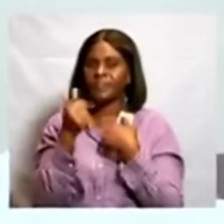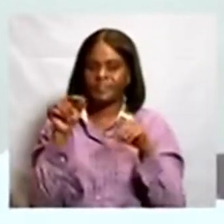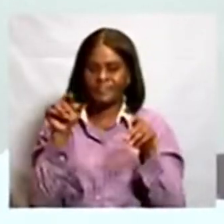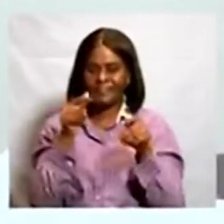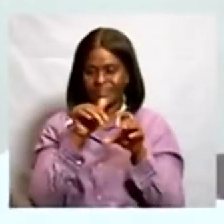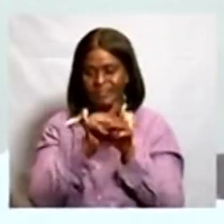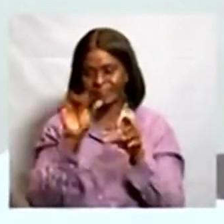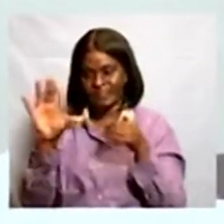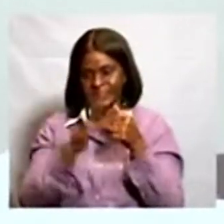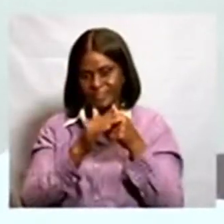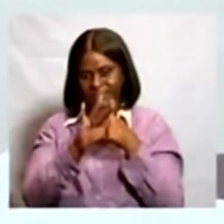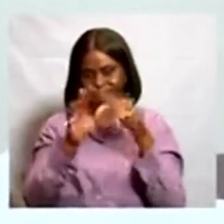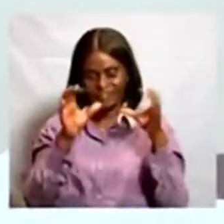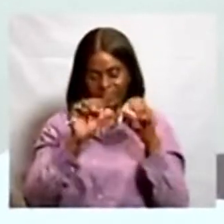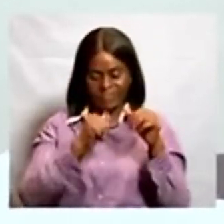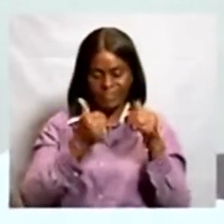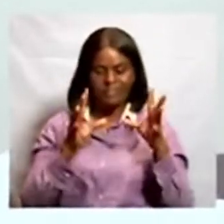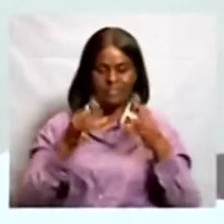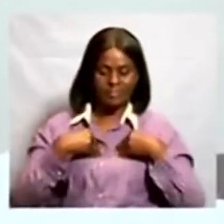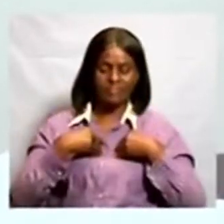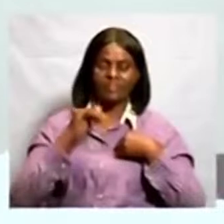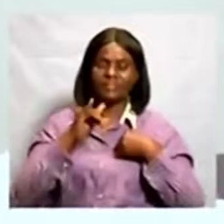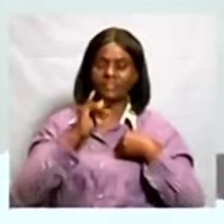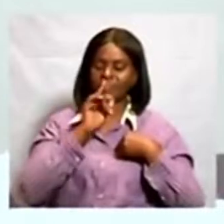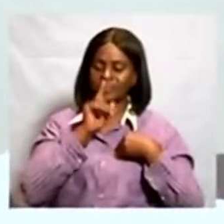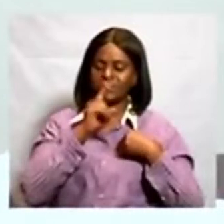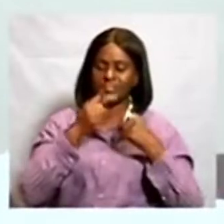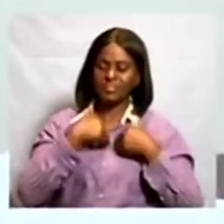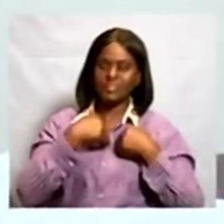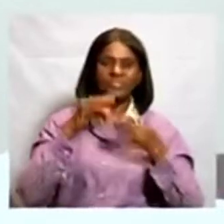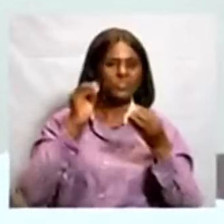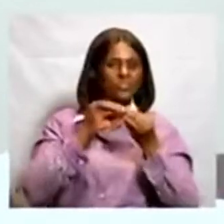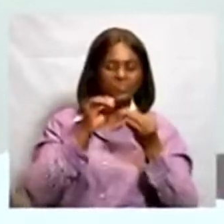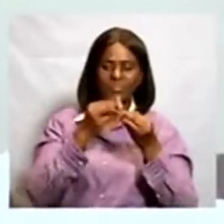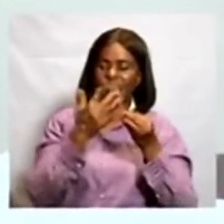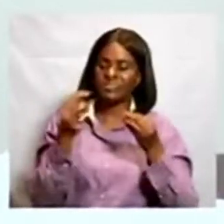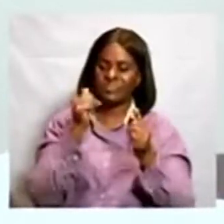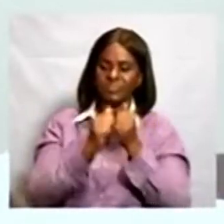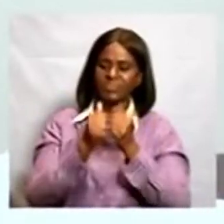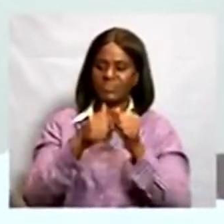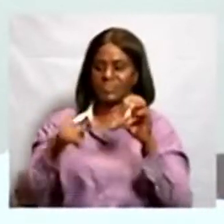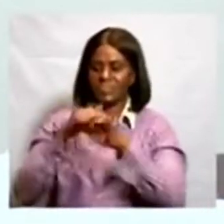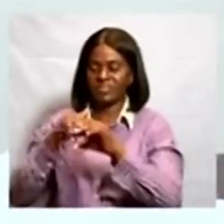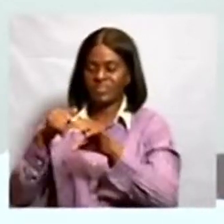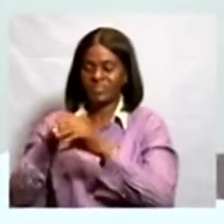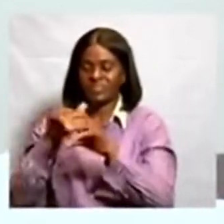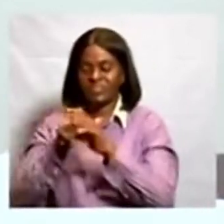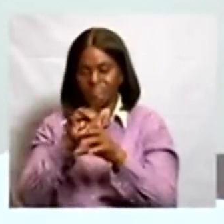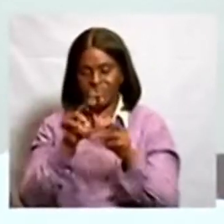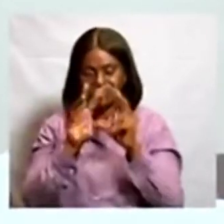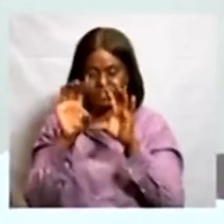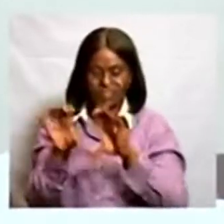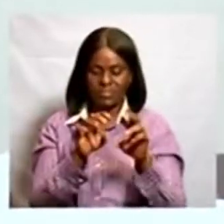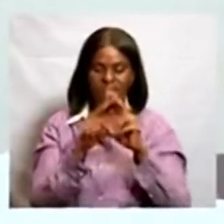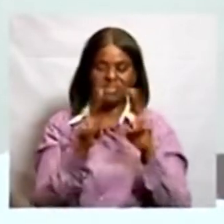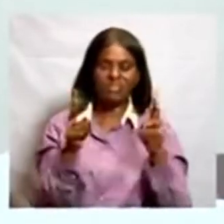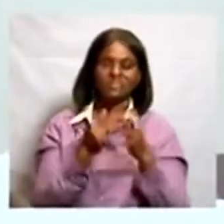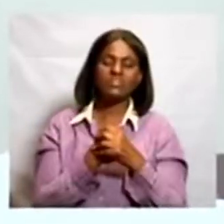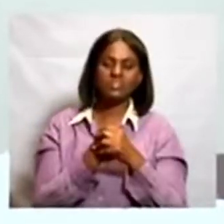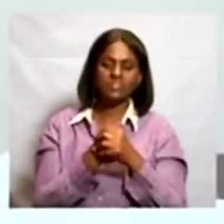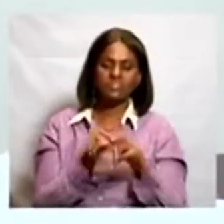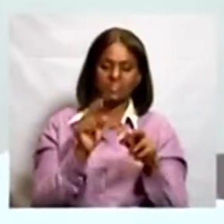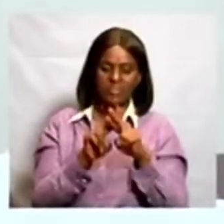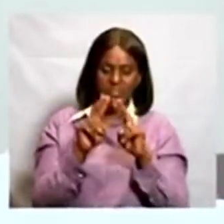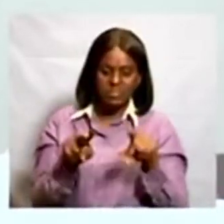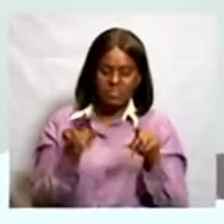to your committee, and we acknowledge that there are expenses that are involved in doing so.